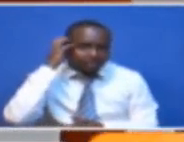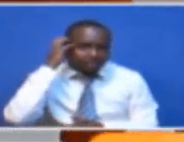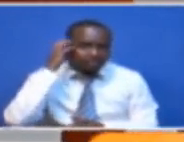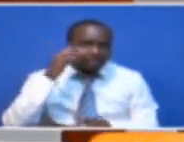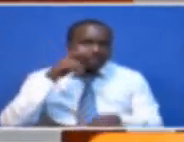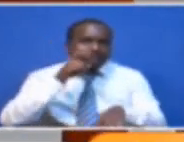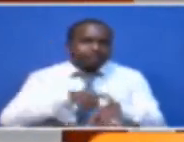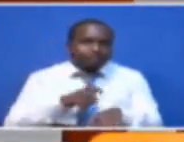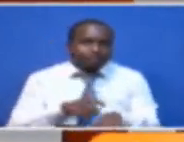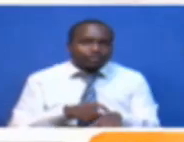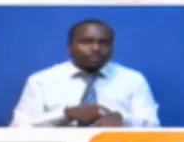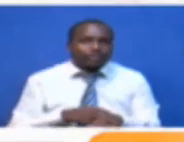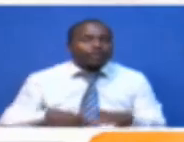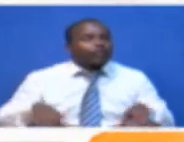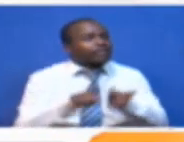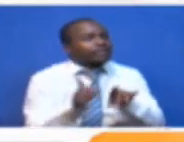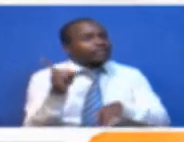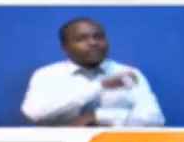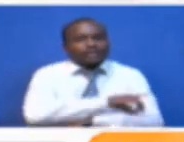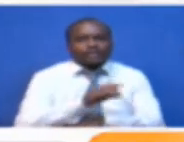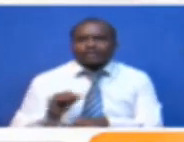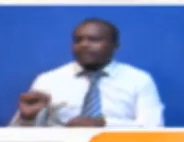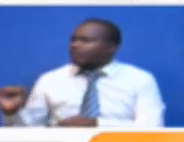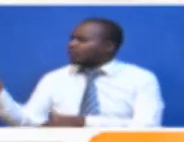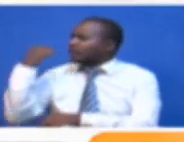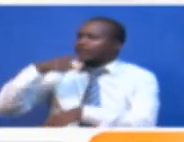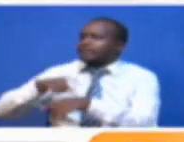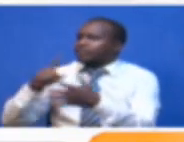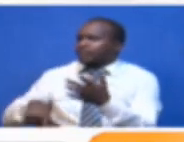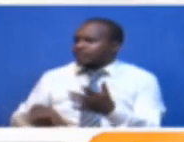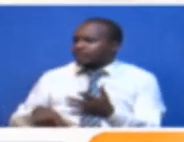Embu. Same day. Same day. What time would he wake up? What time would you all wake up?